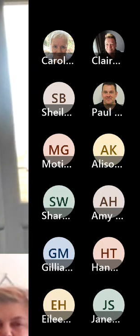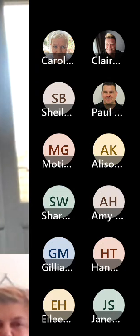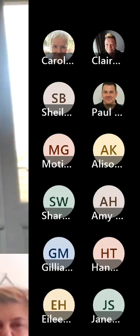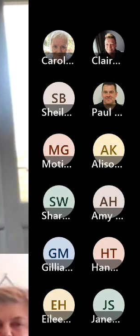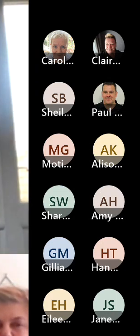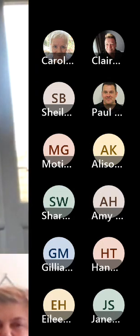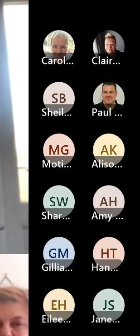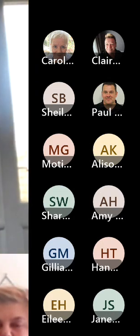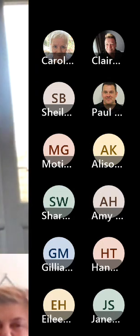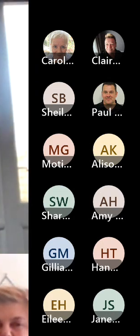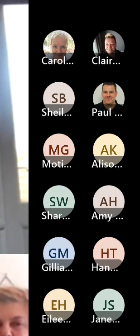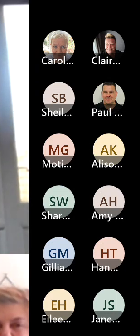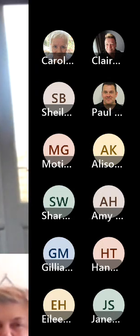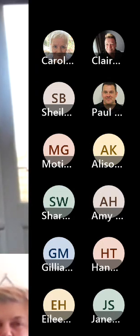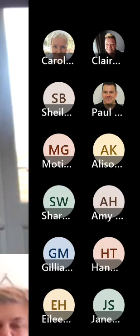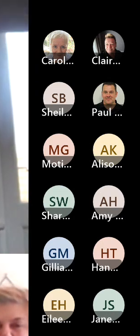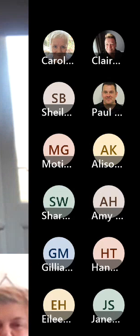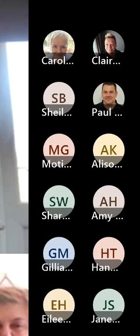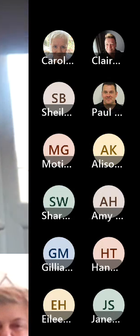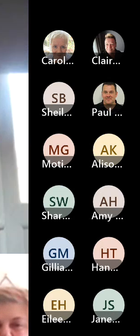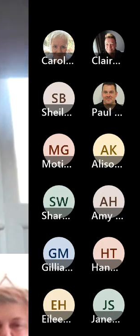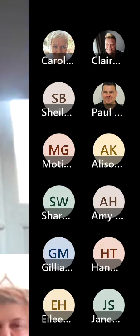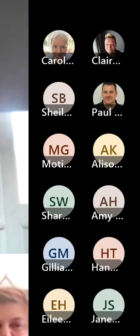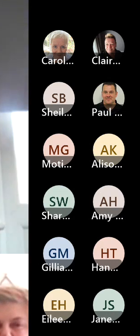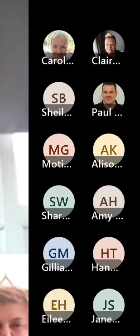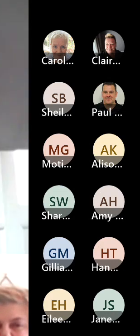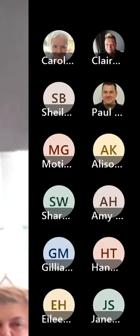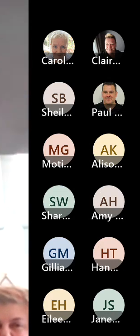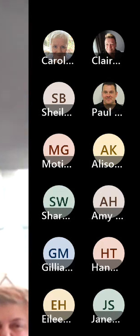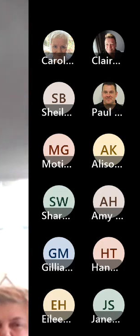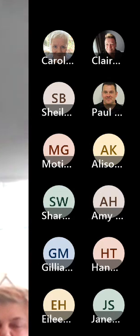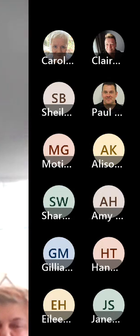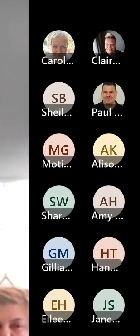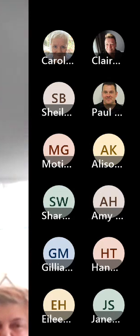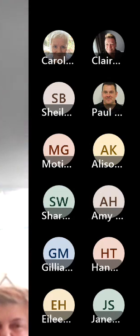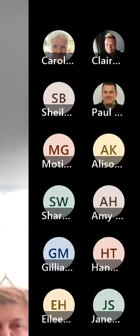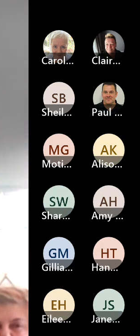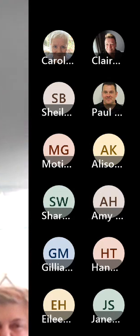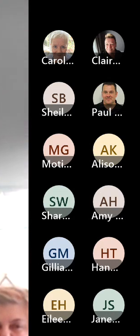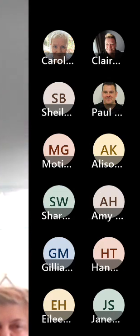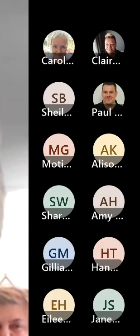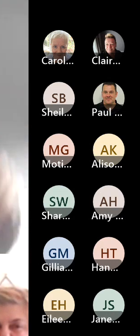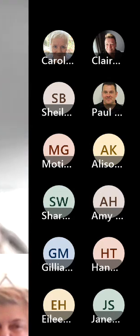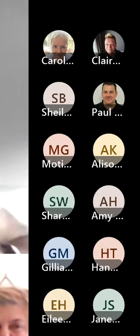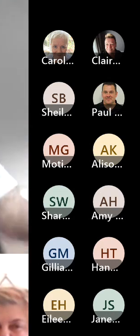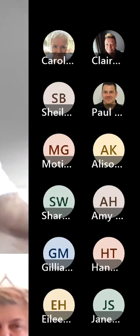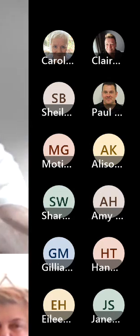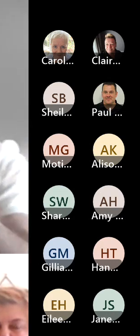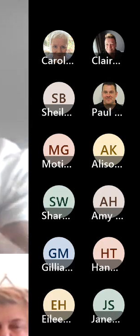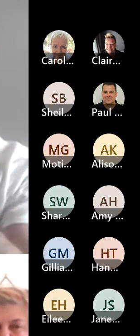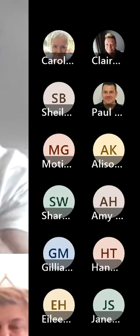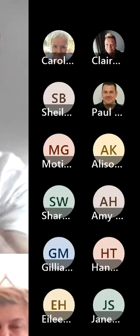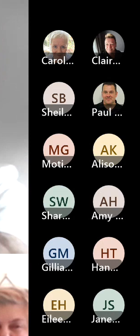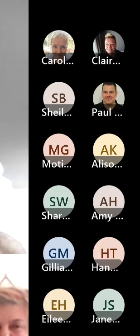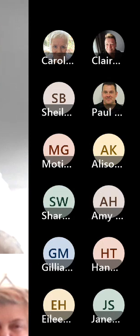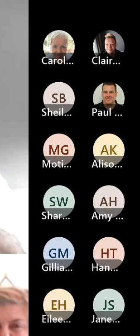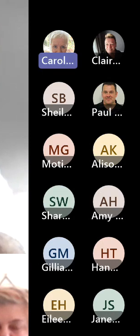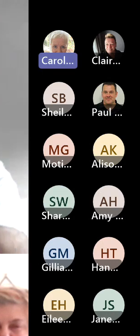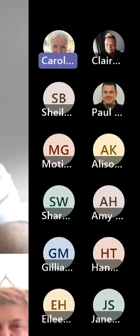issue. So I will look out for that research, and I'll make sure I add that to my slide set. Does that answer your question as best I can at the moment,